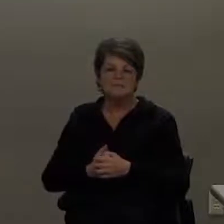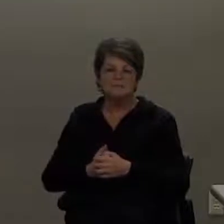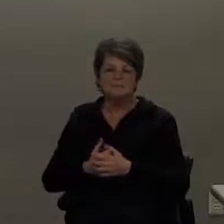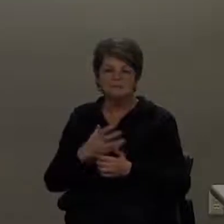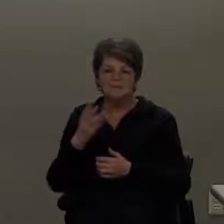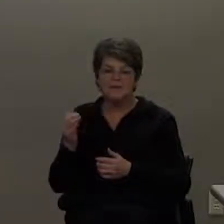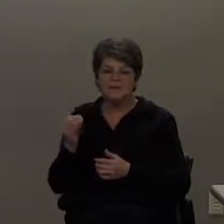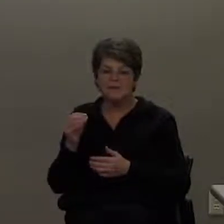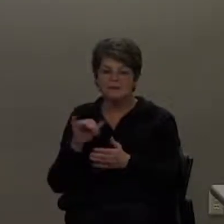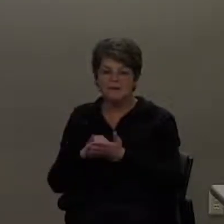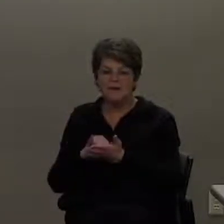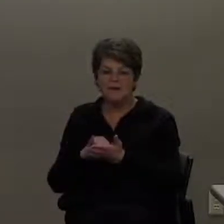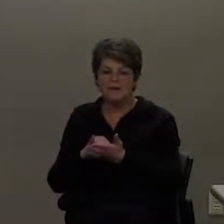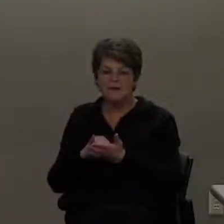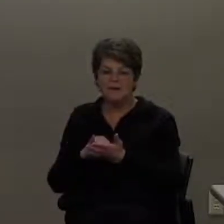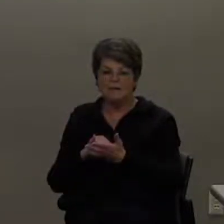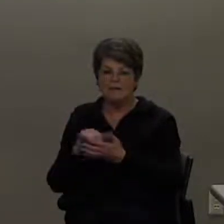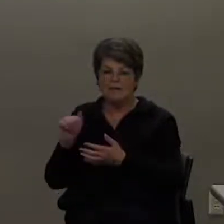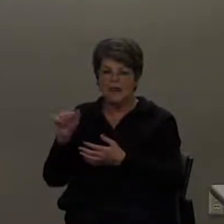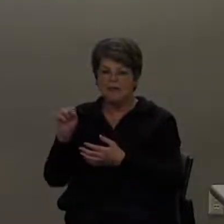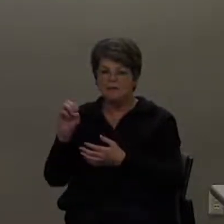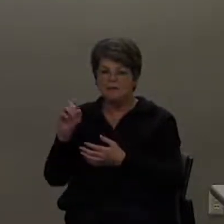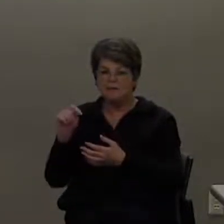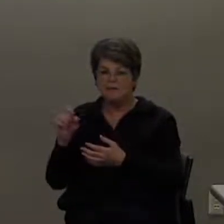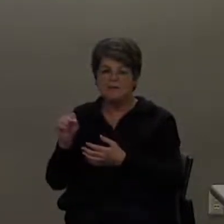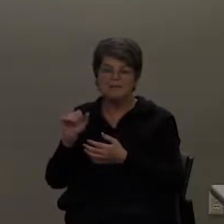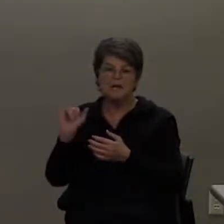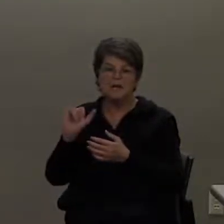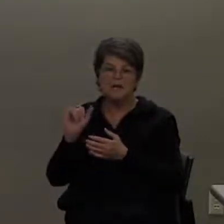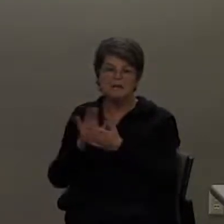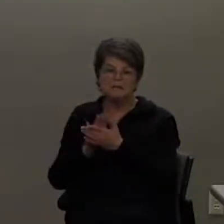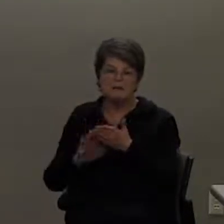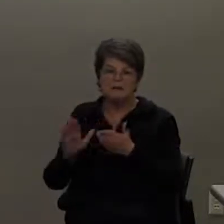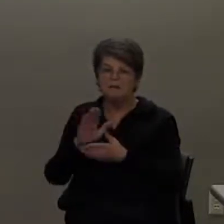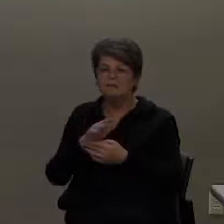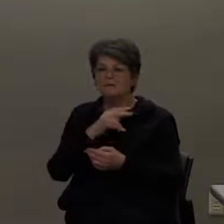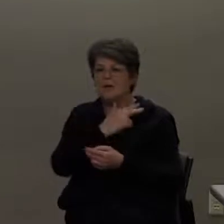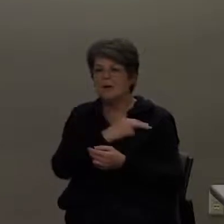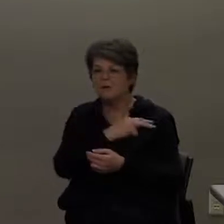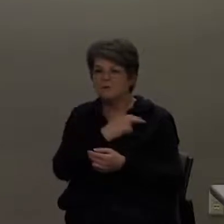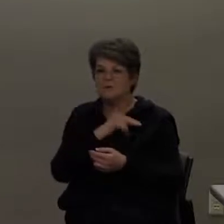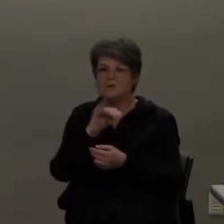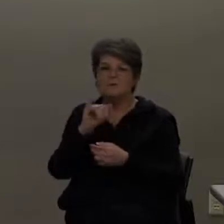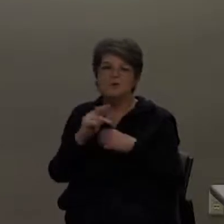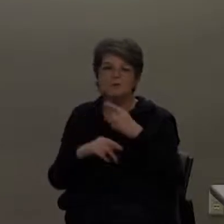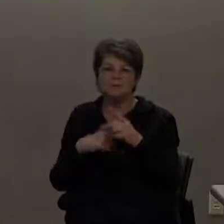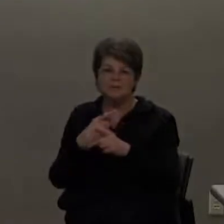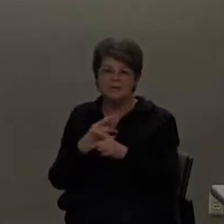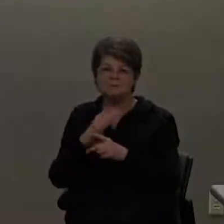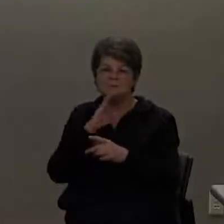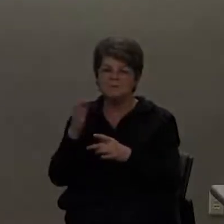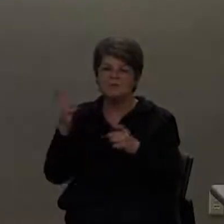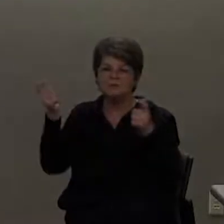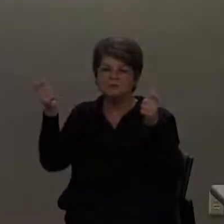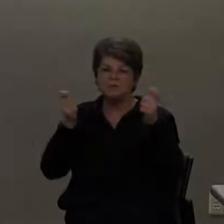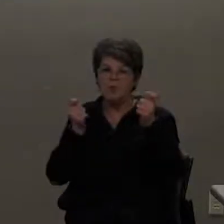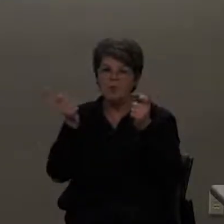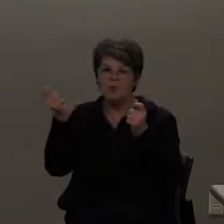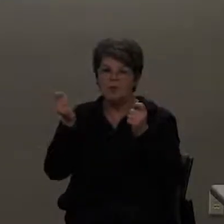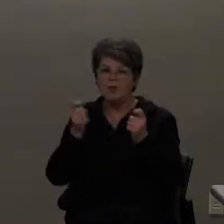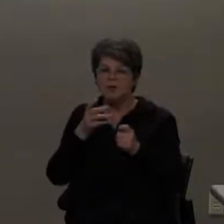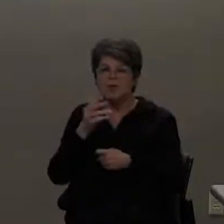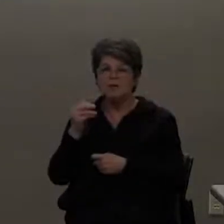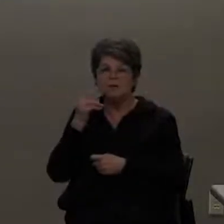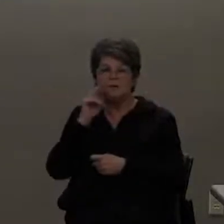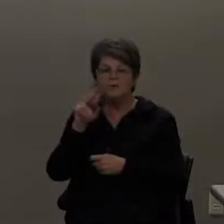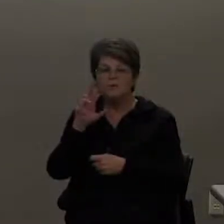And that the assets we have, is the college, the hospital, those types of amenities, is a big draw. We also looked